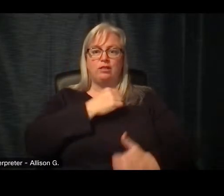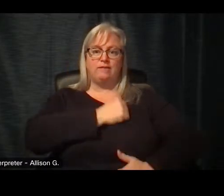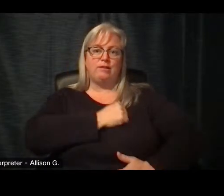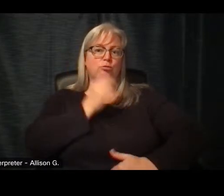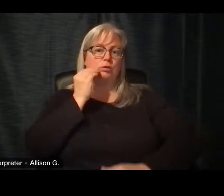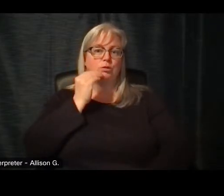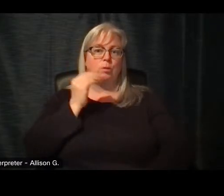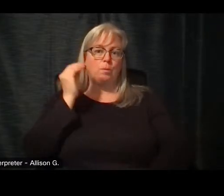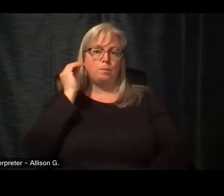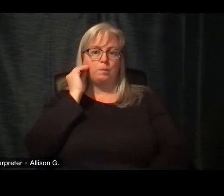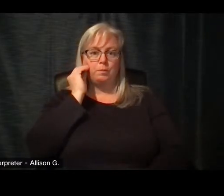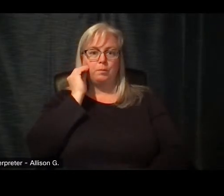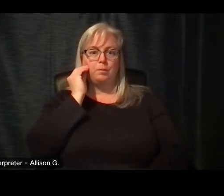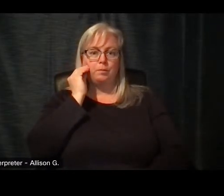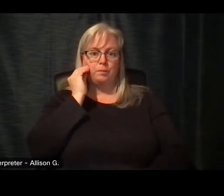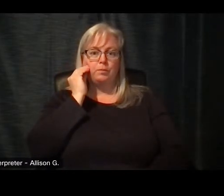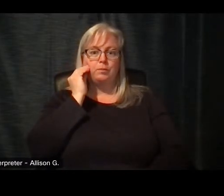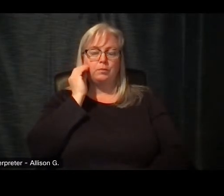Home would be